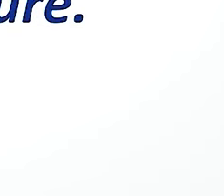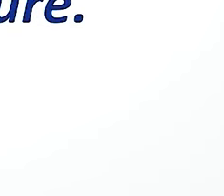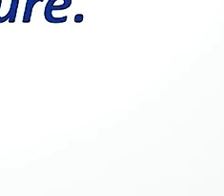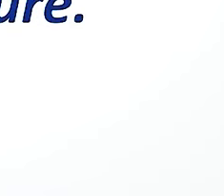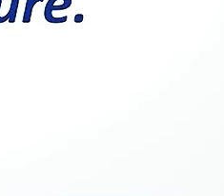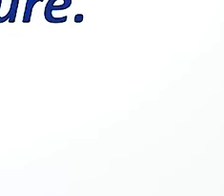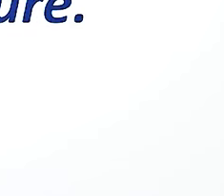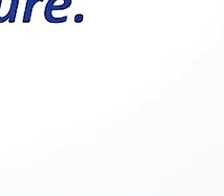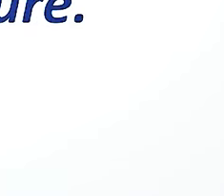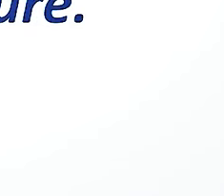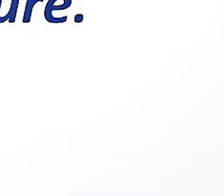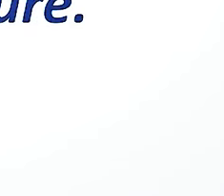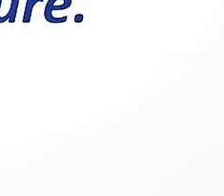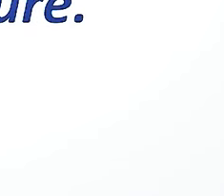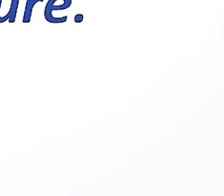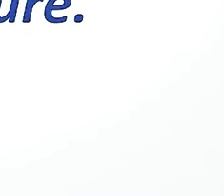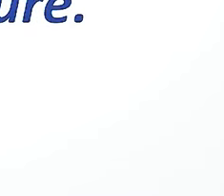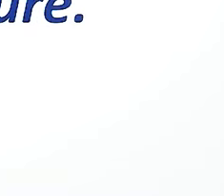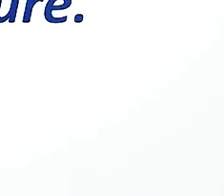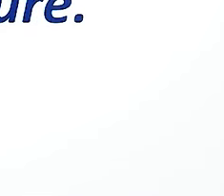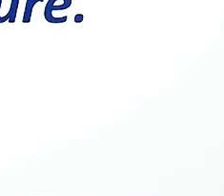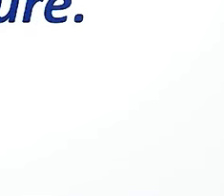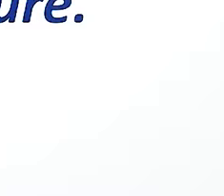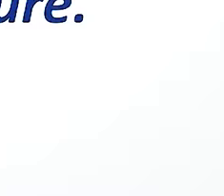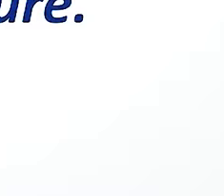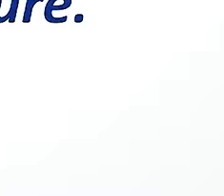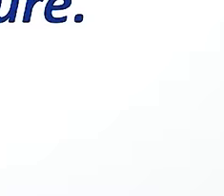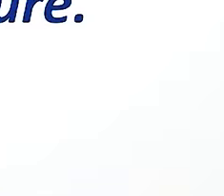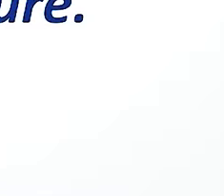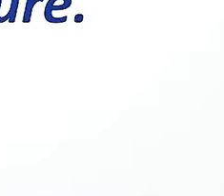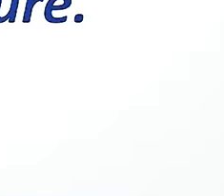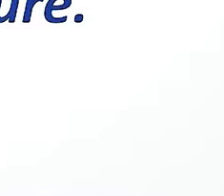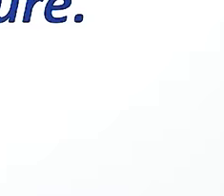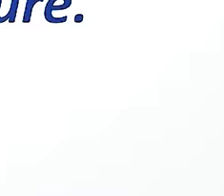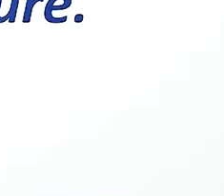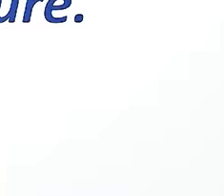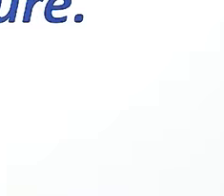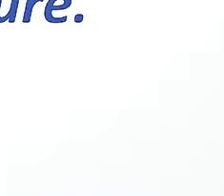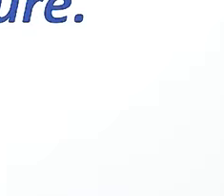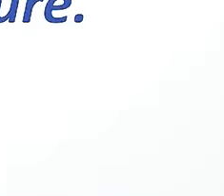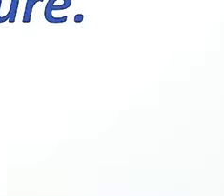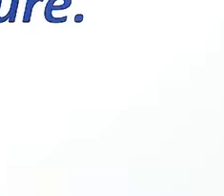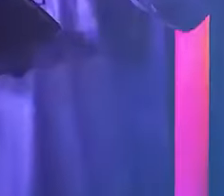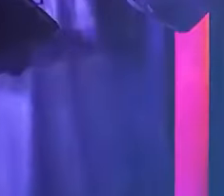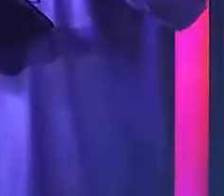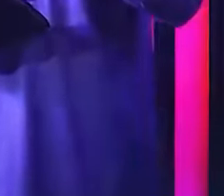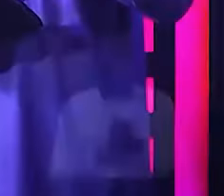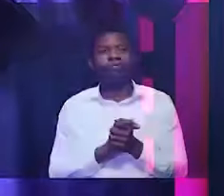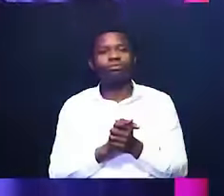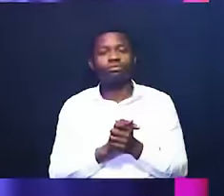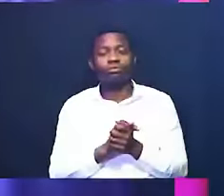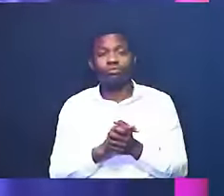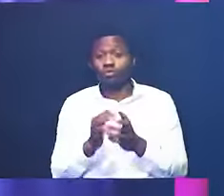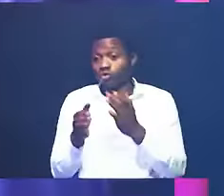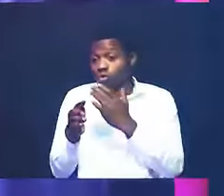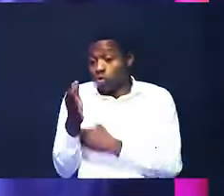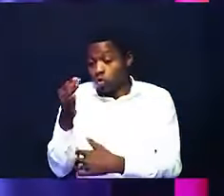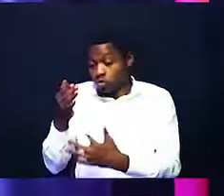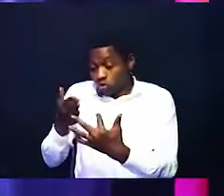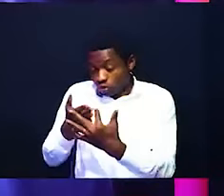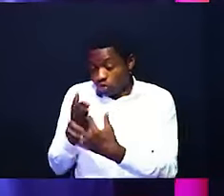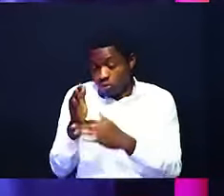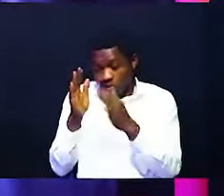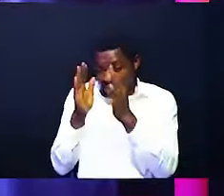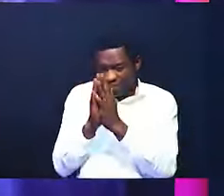of the Word of God. Onyami asemu to me ni di ye pa. But I fear prayer. Nanso misrom pie bo mutu. God through prayer can